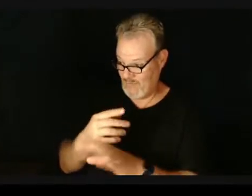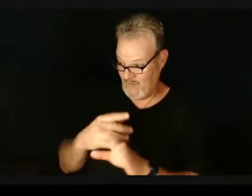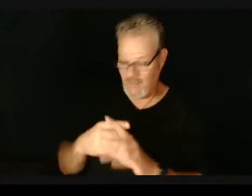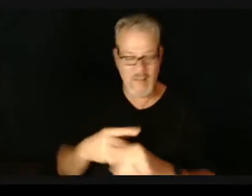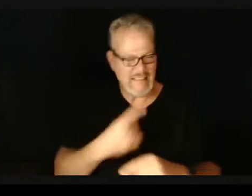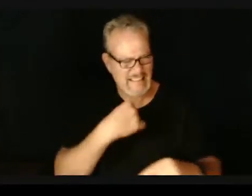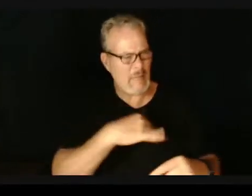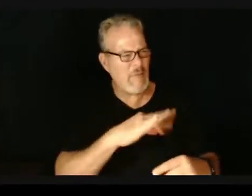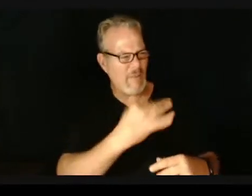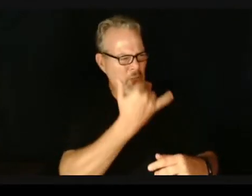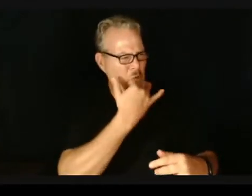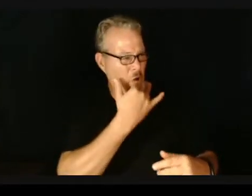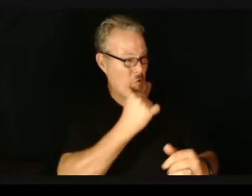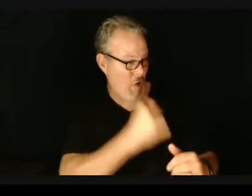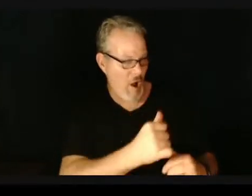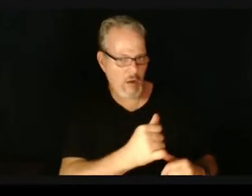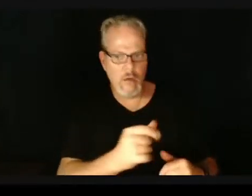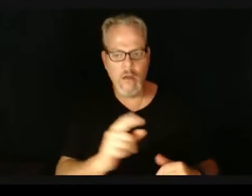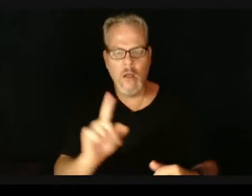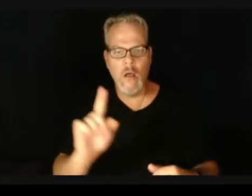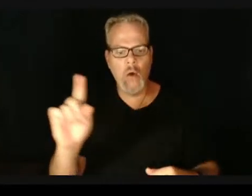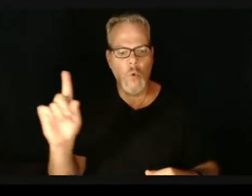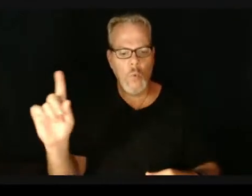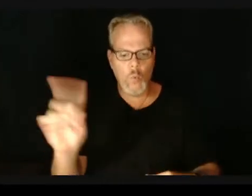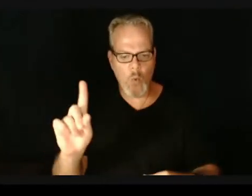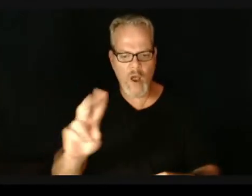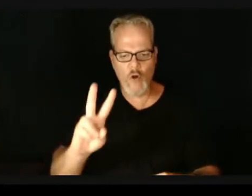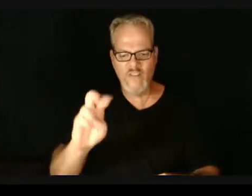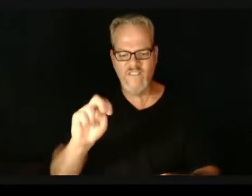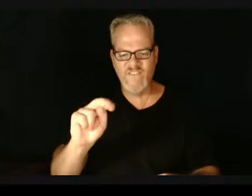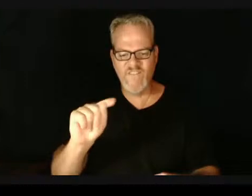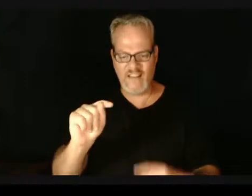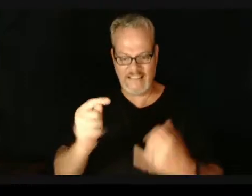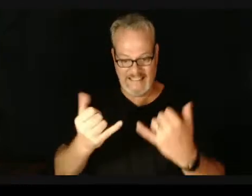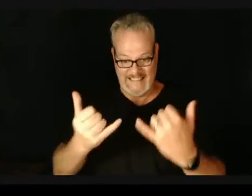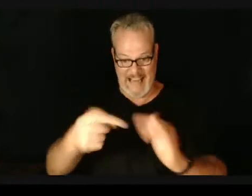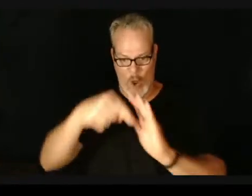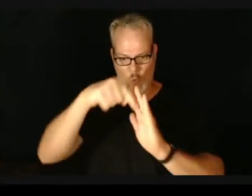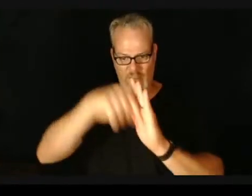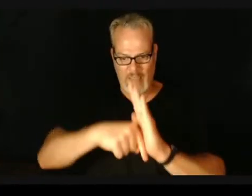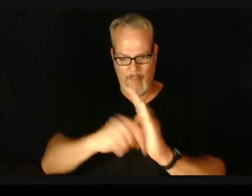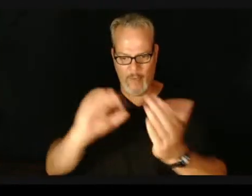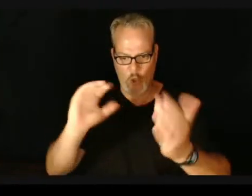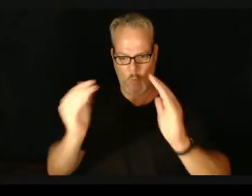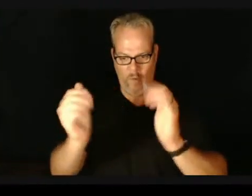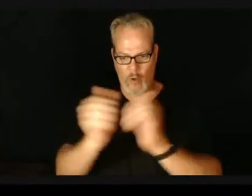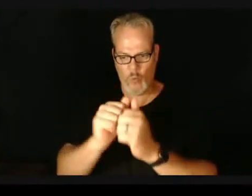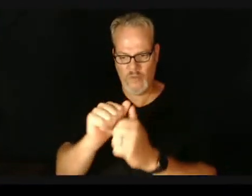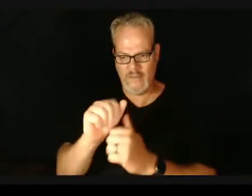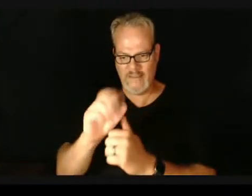Where is the vent lava depth now versus pre-2018? What was it?